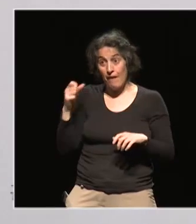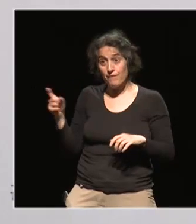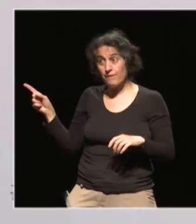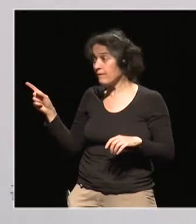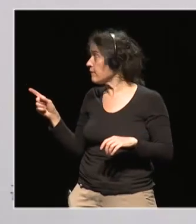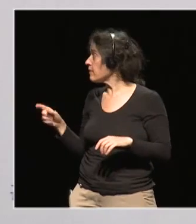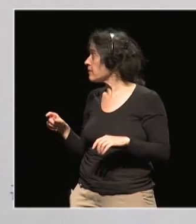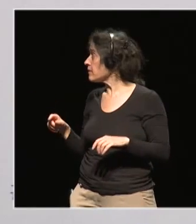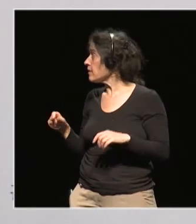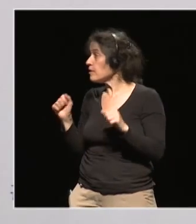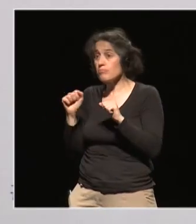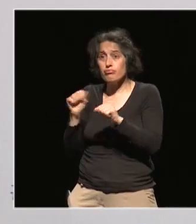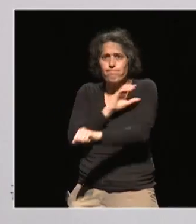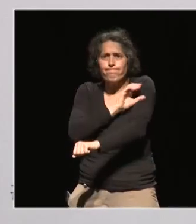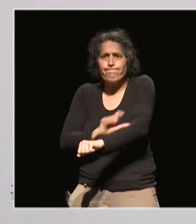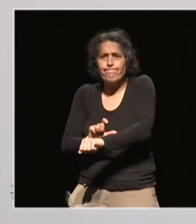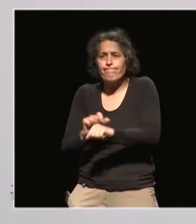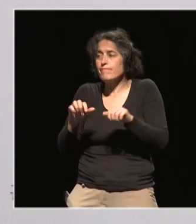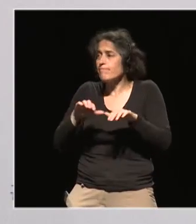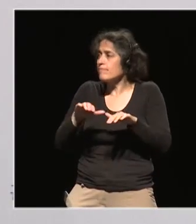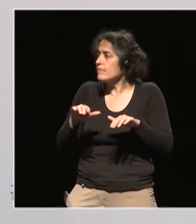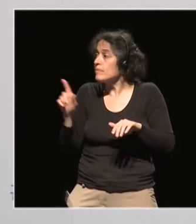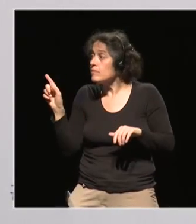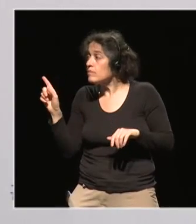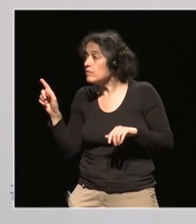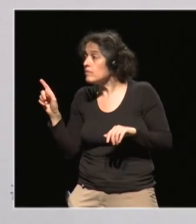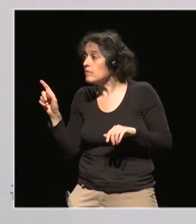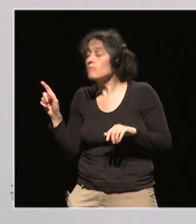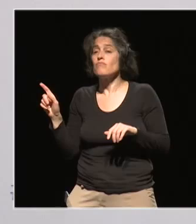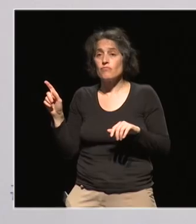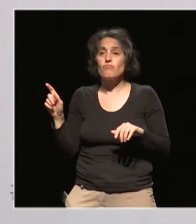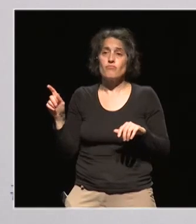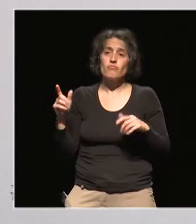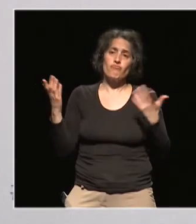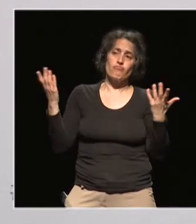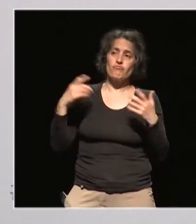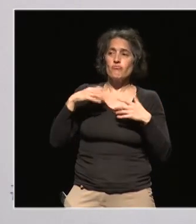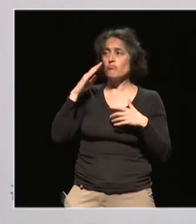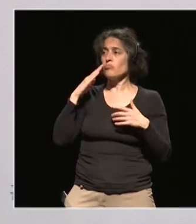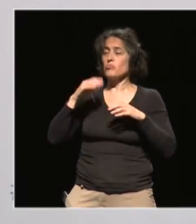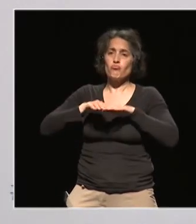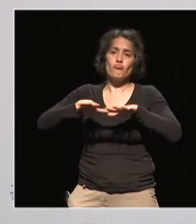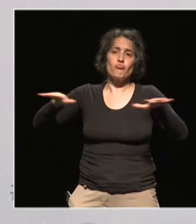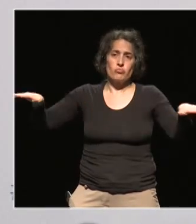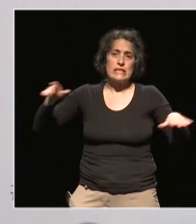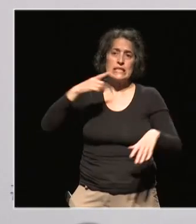It is common that I assume there are these polar bears everywhere. So